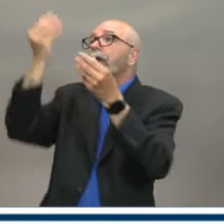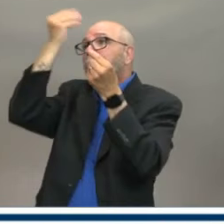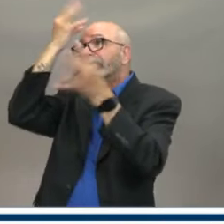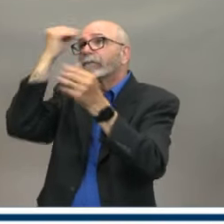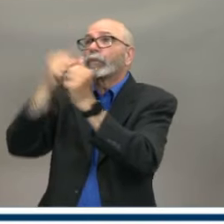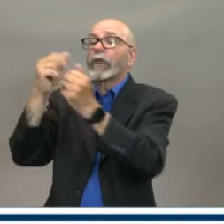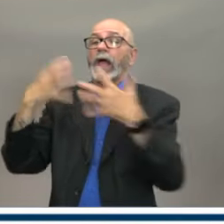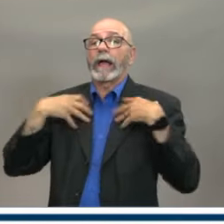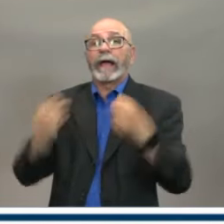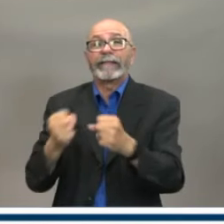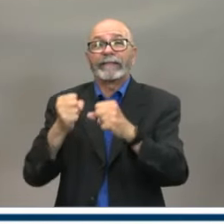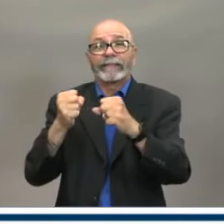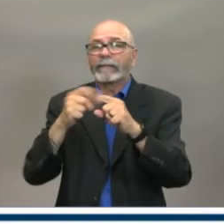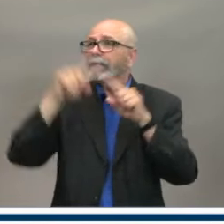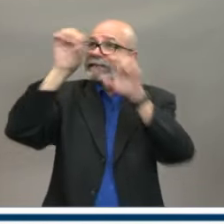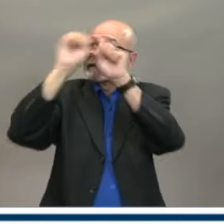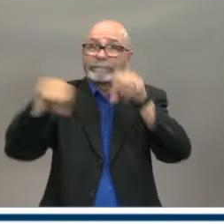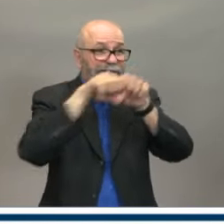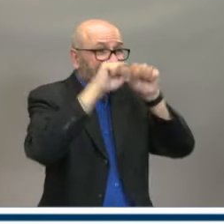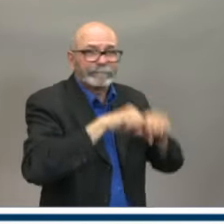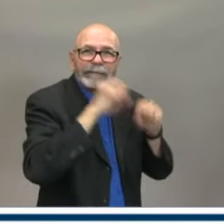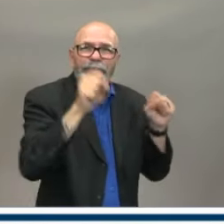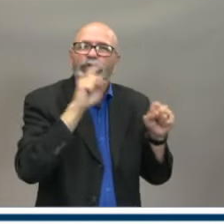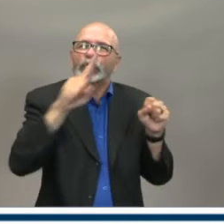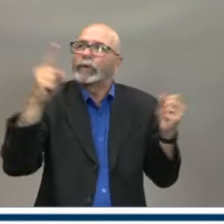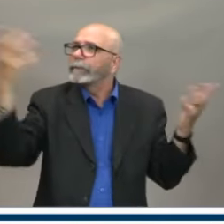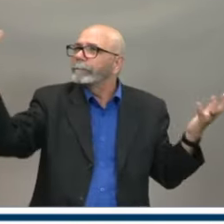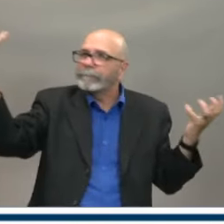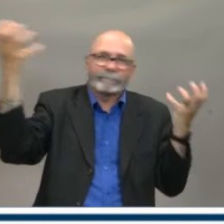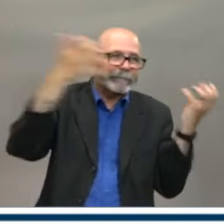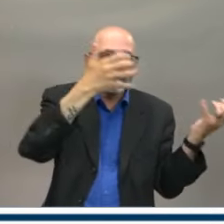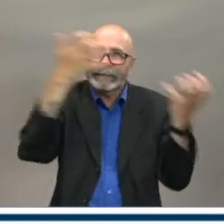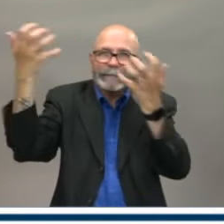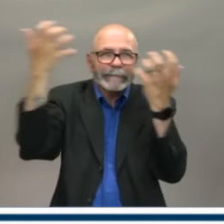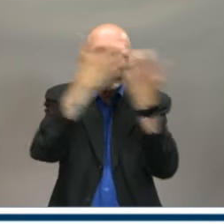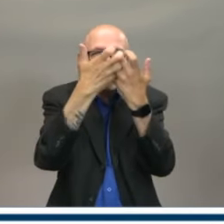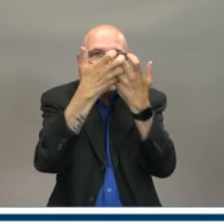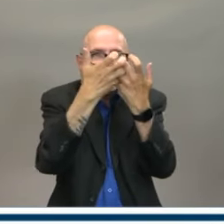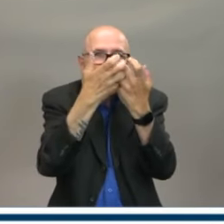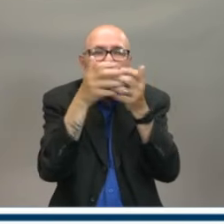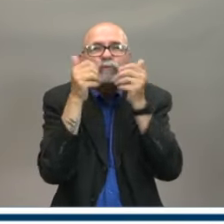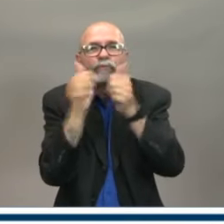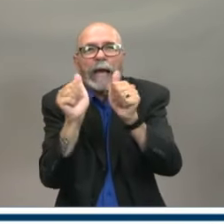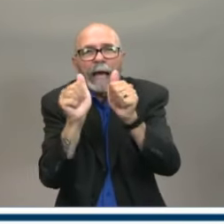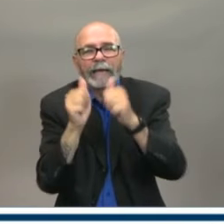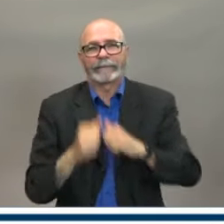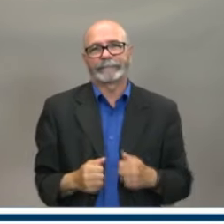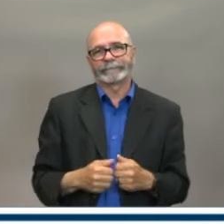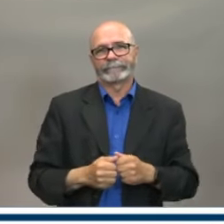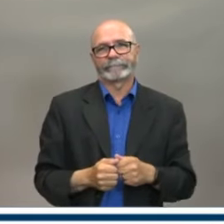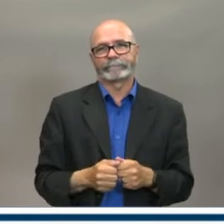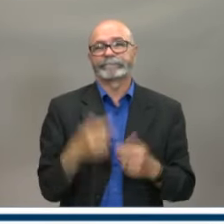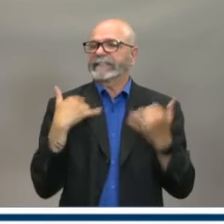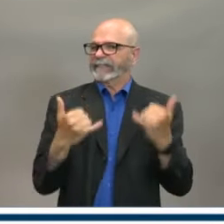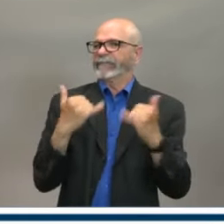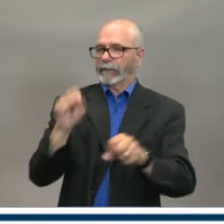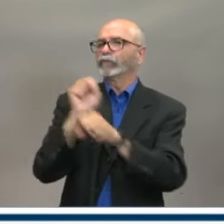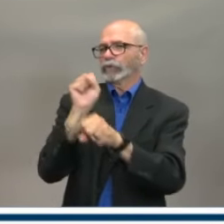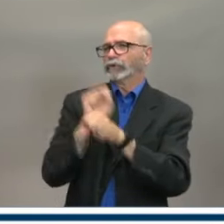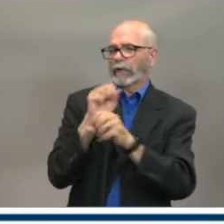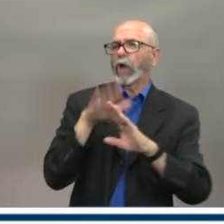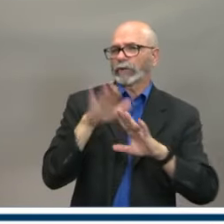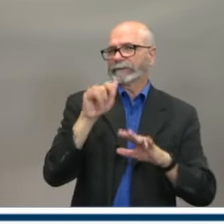systems become more consistent and resolve this issue. And so that work is underway right now.